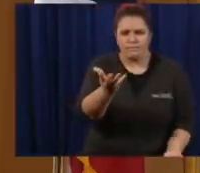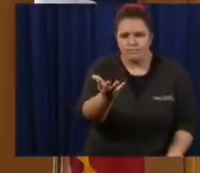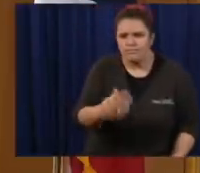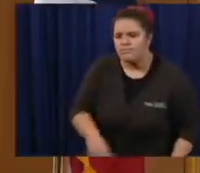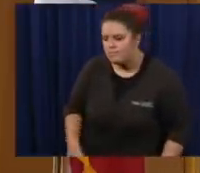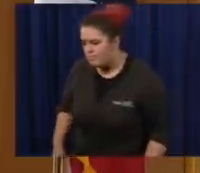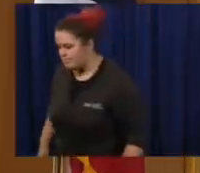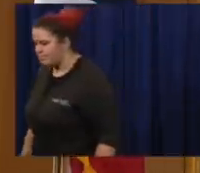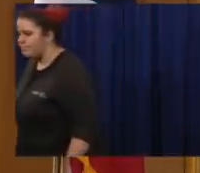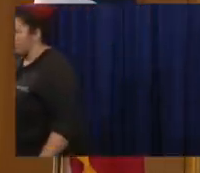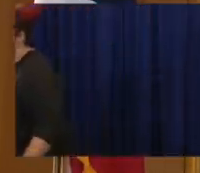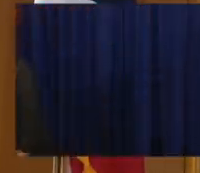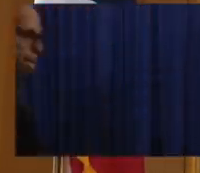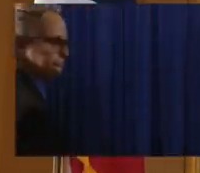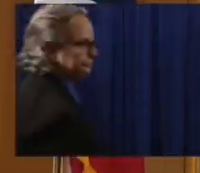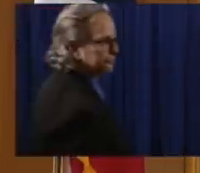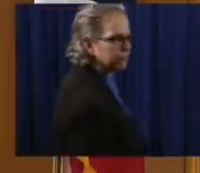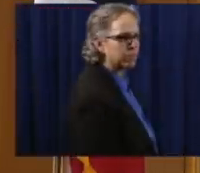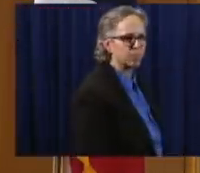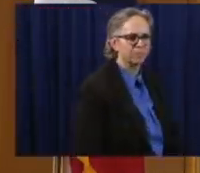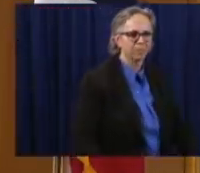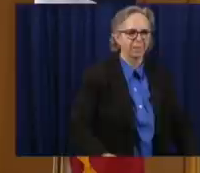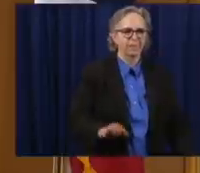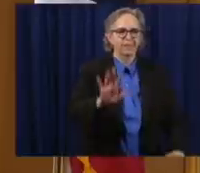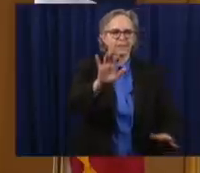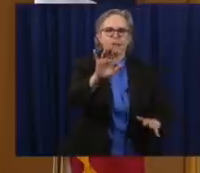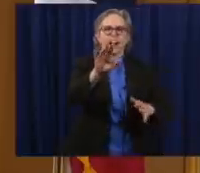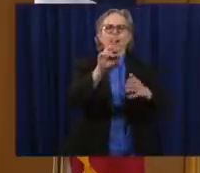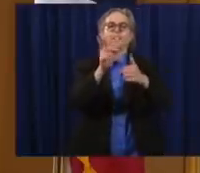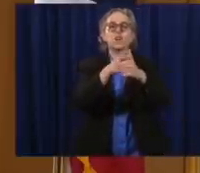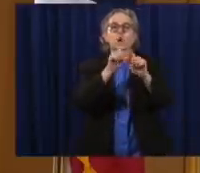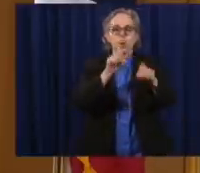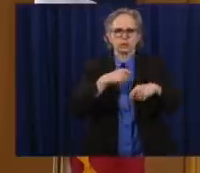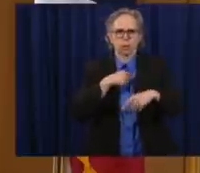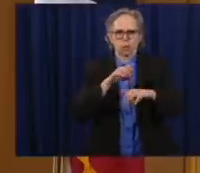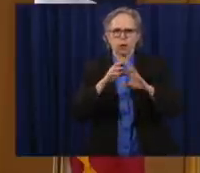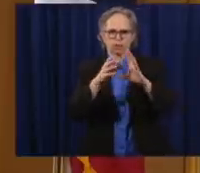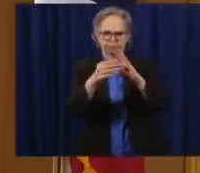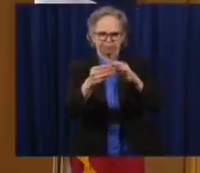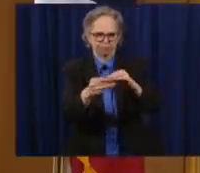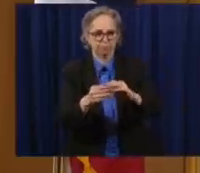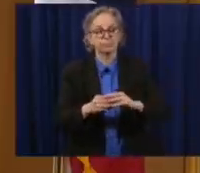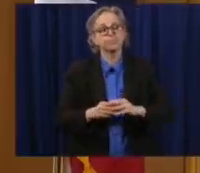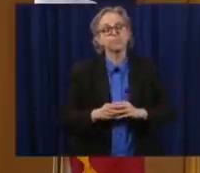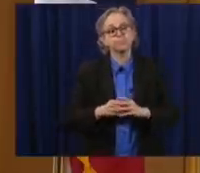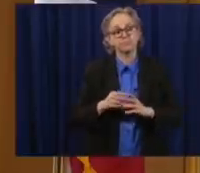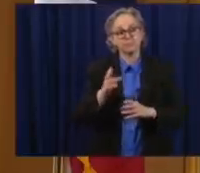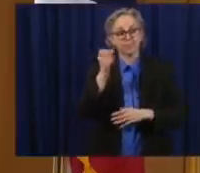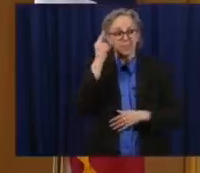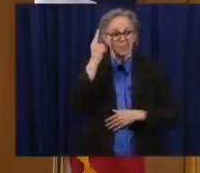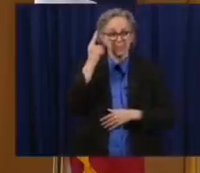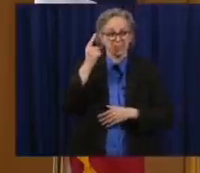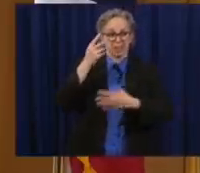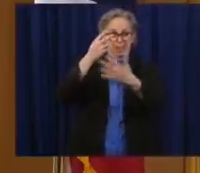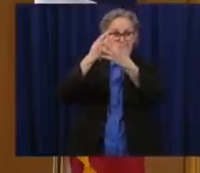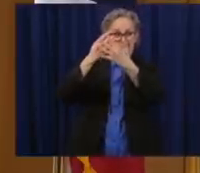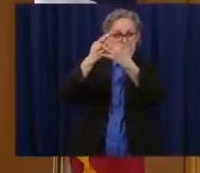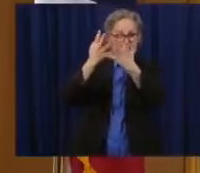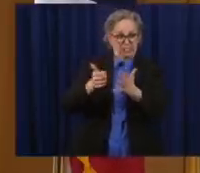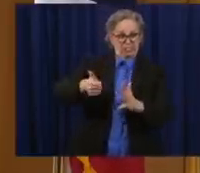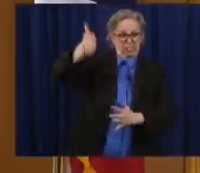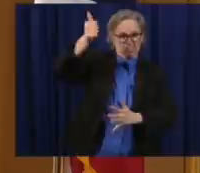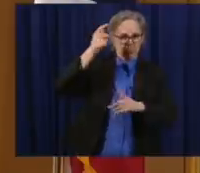Acton. I can only tell you what the director has told me. They first started testing people who they thought were probably